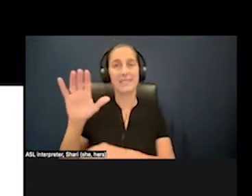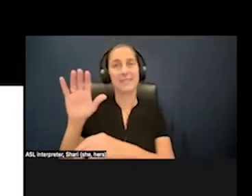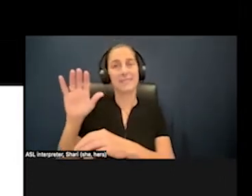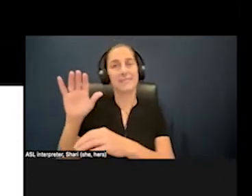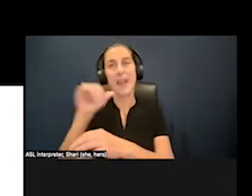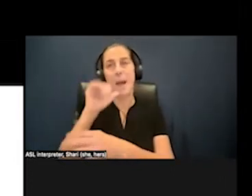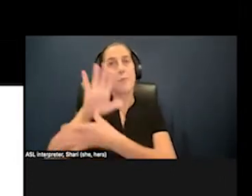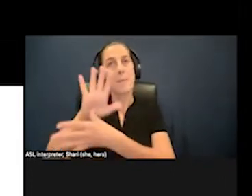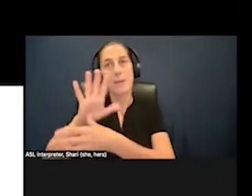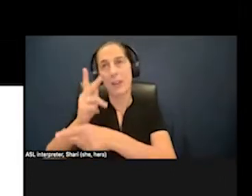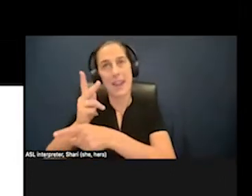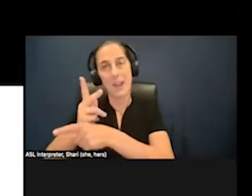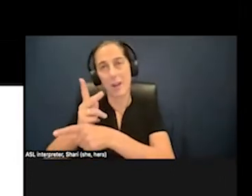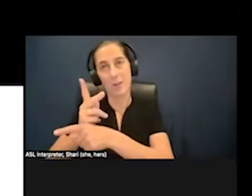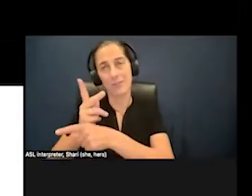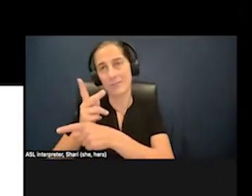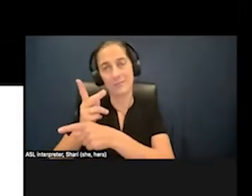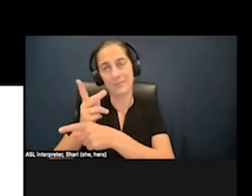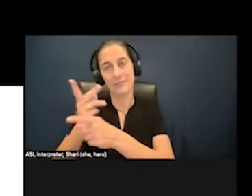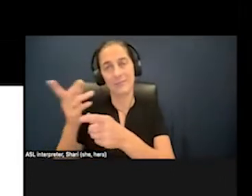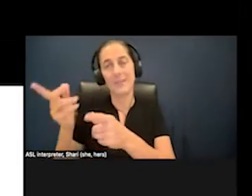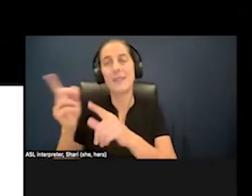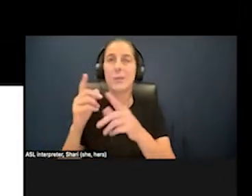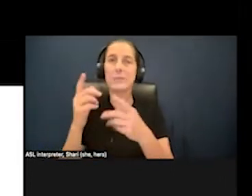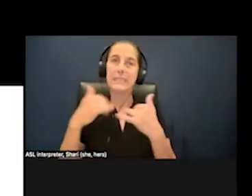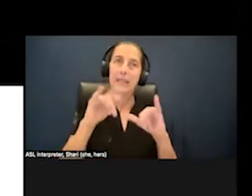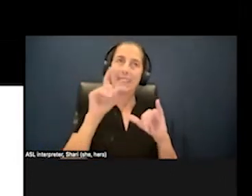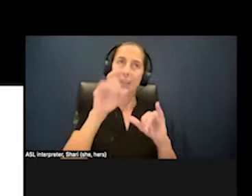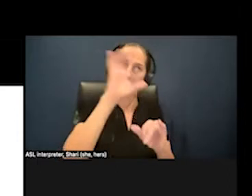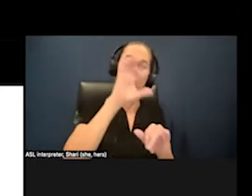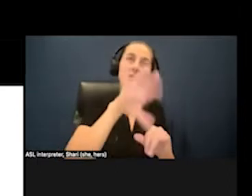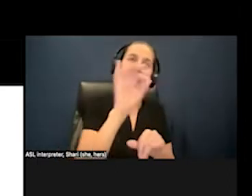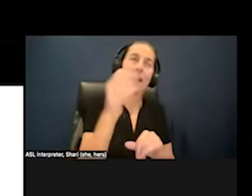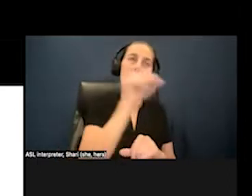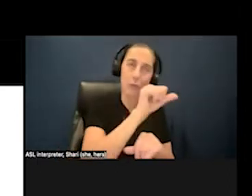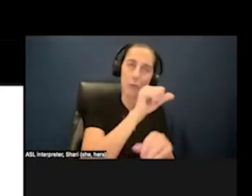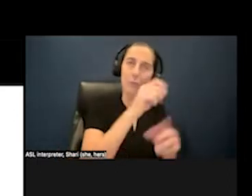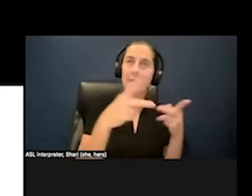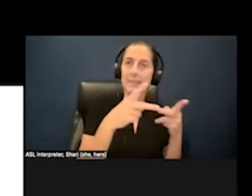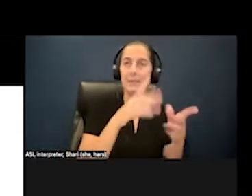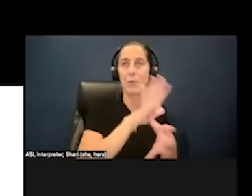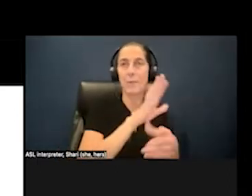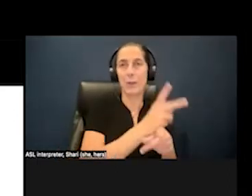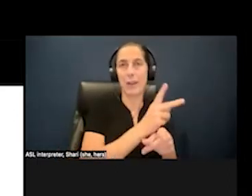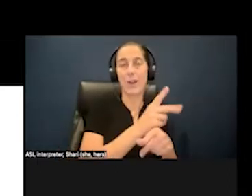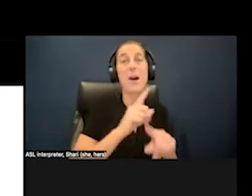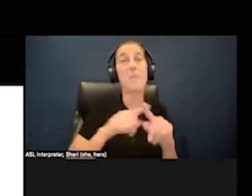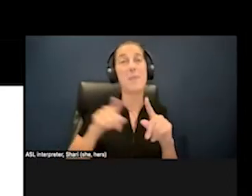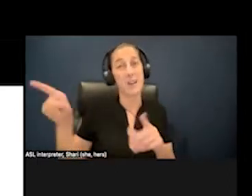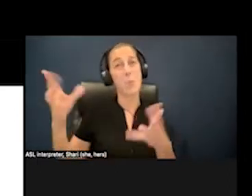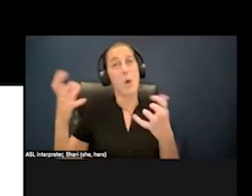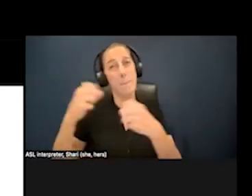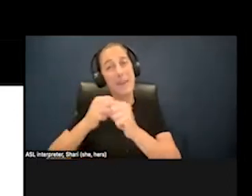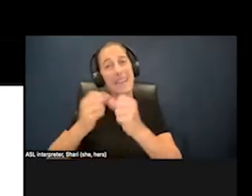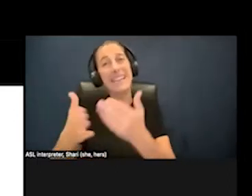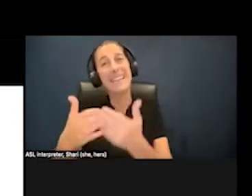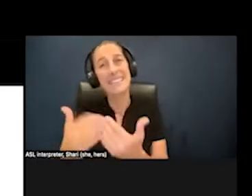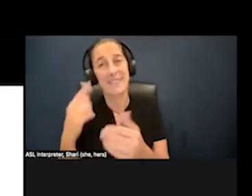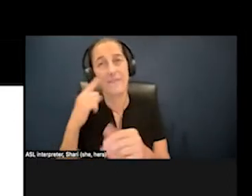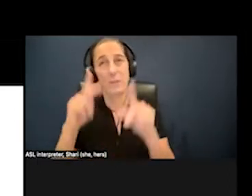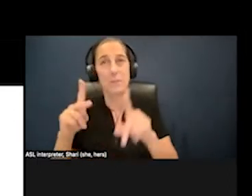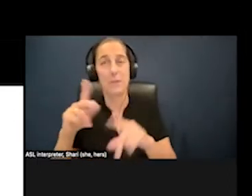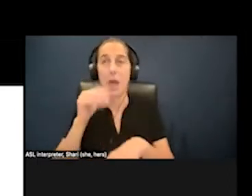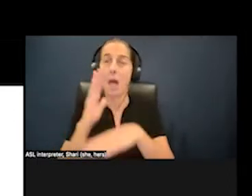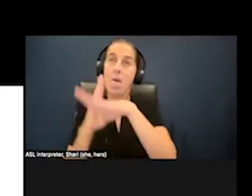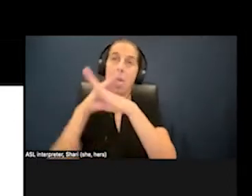as well. But they have done a lot of work to really make that barrier incredibly low, including for folks who are completely uninsured, and